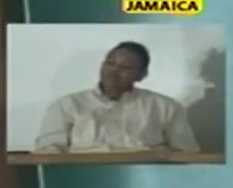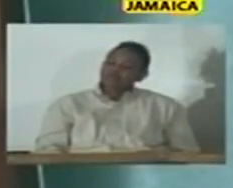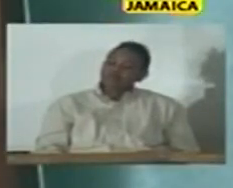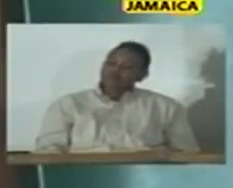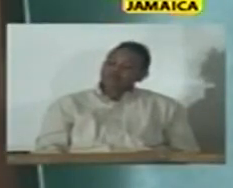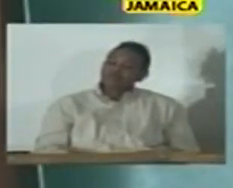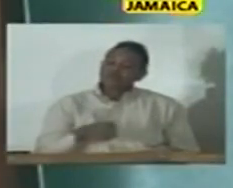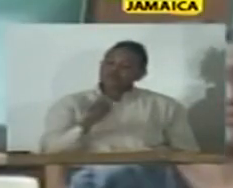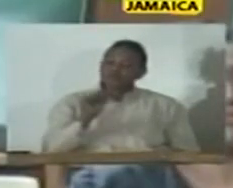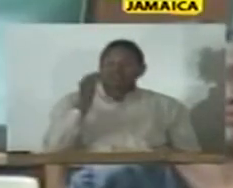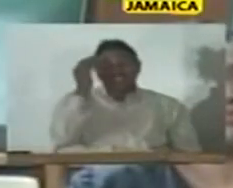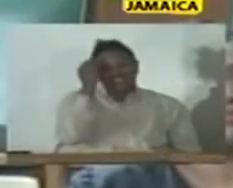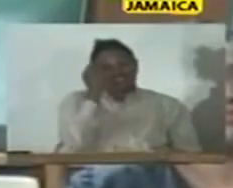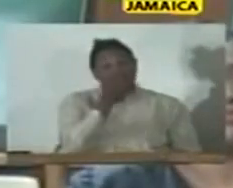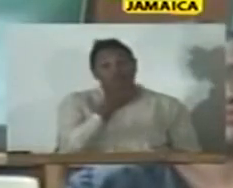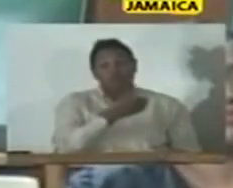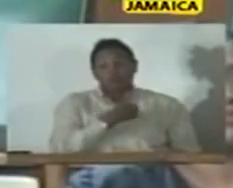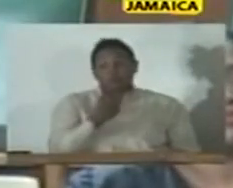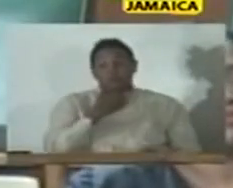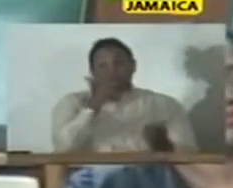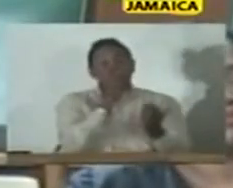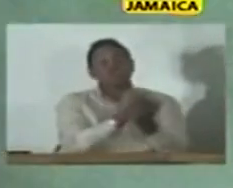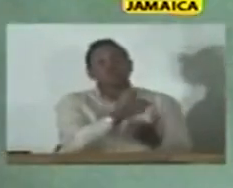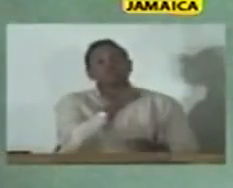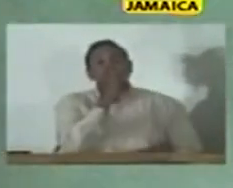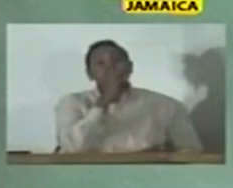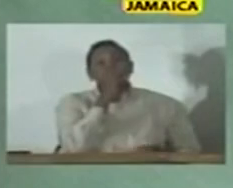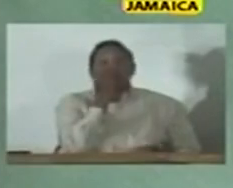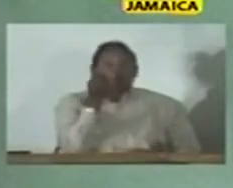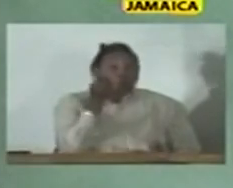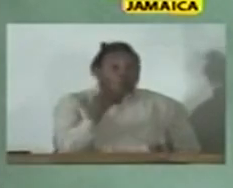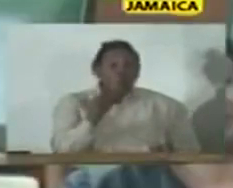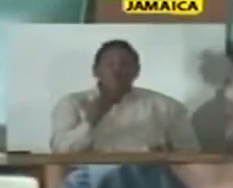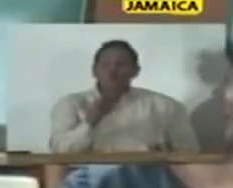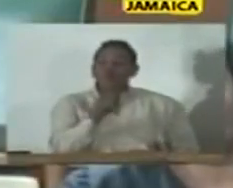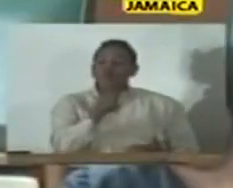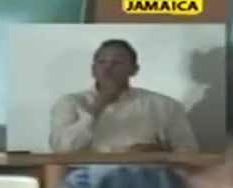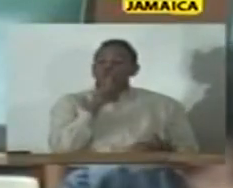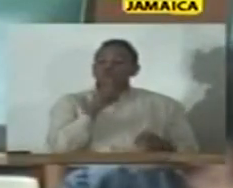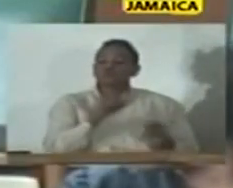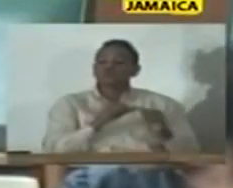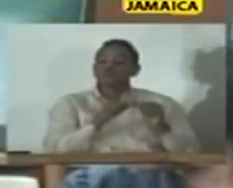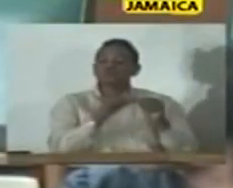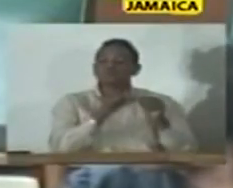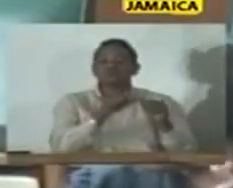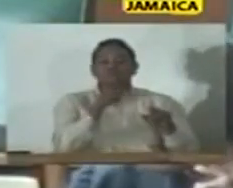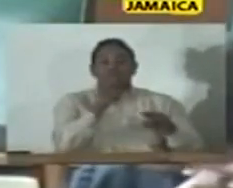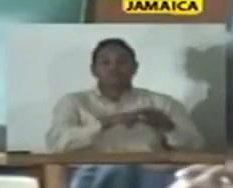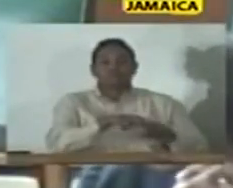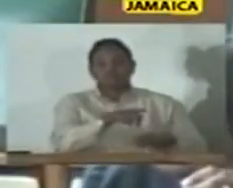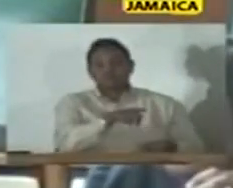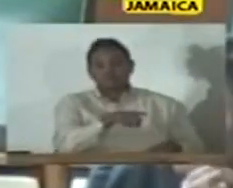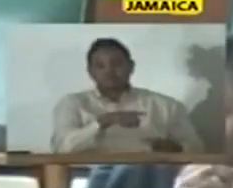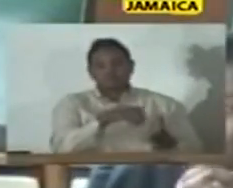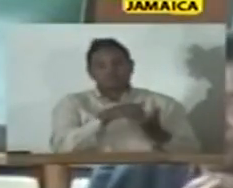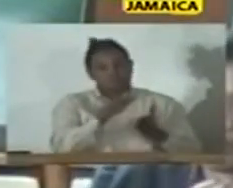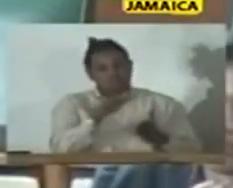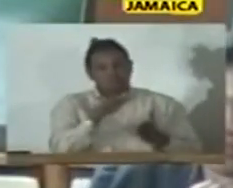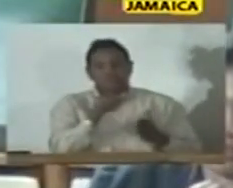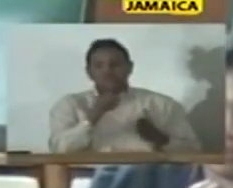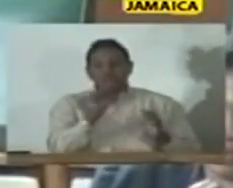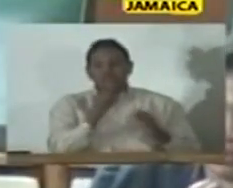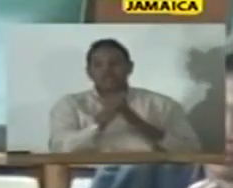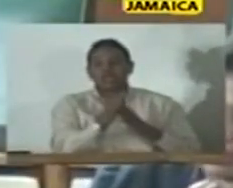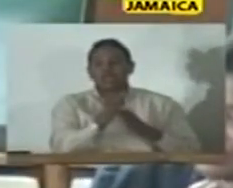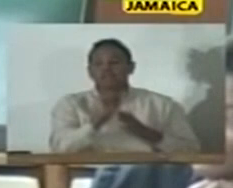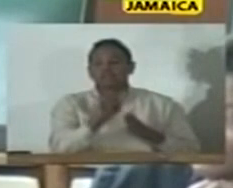direct the member to discontinue his speech or, Mr. President, to resume his seat. And I ask, Mr. President, that you be